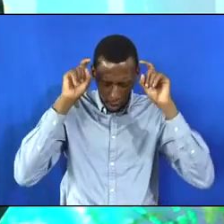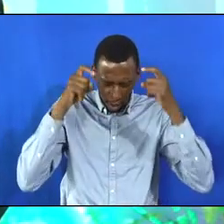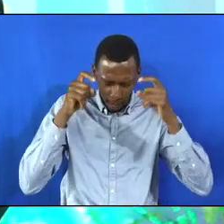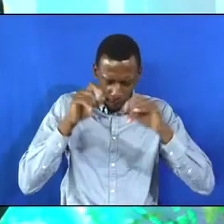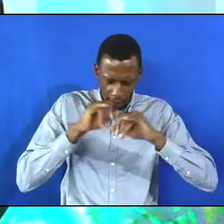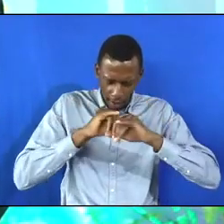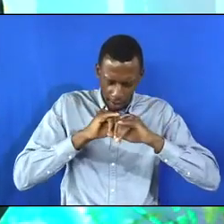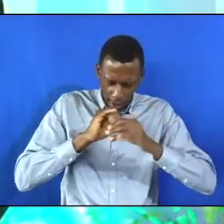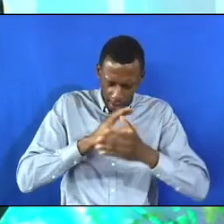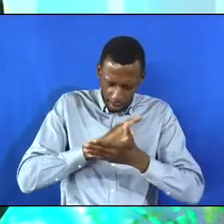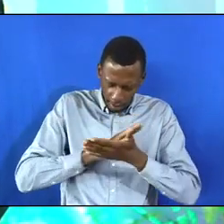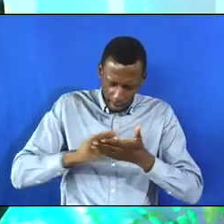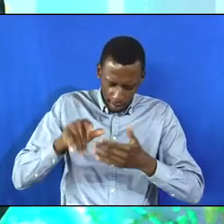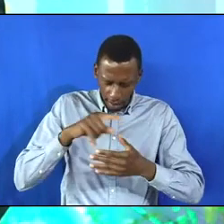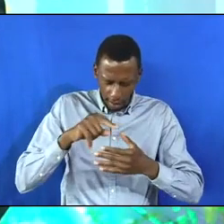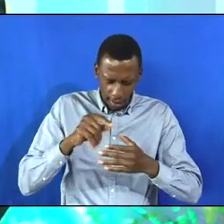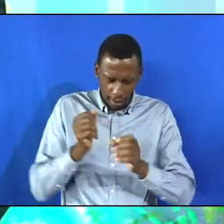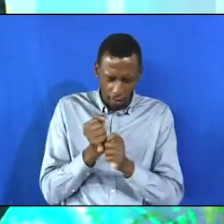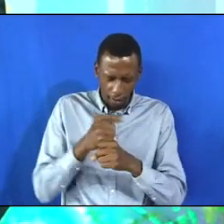your sight.